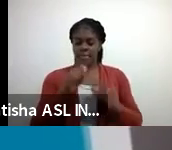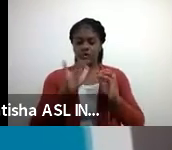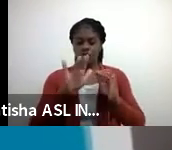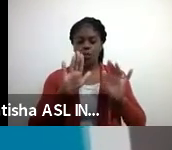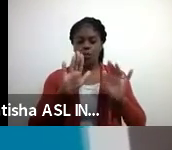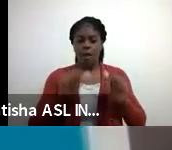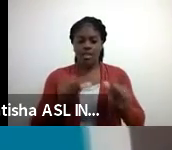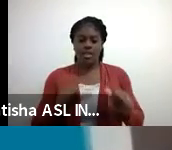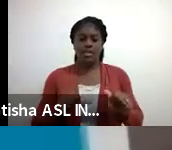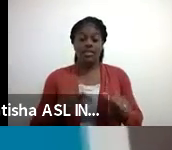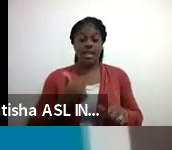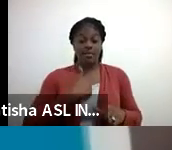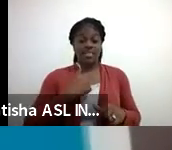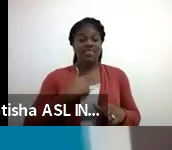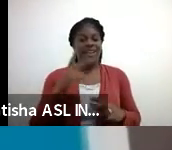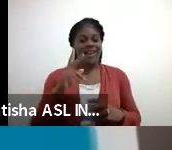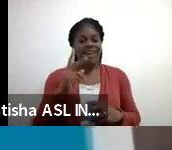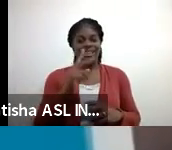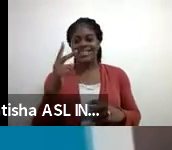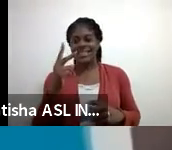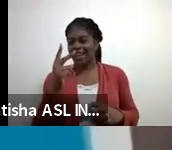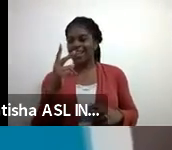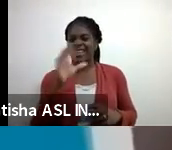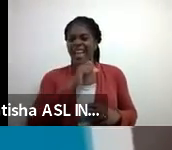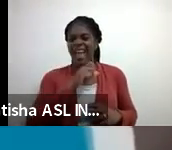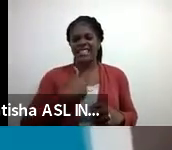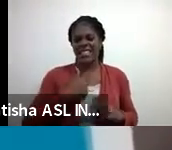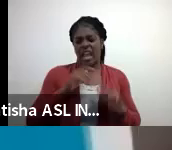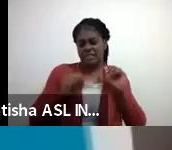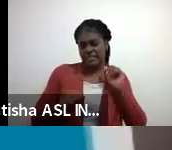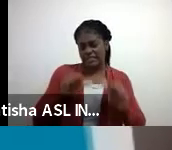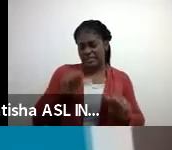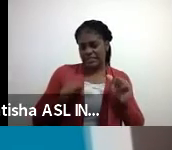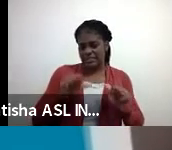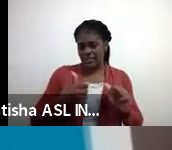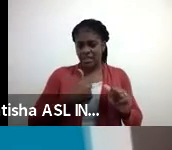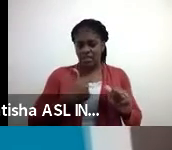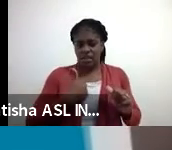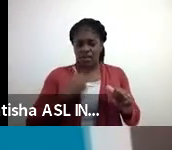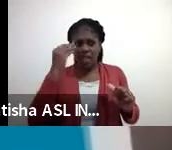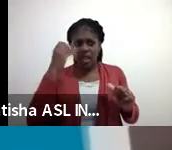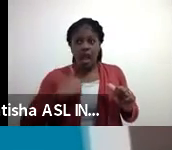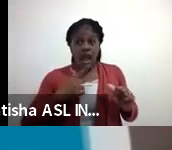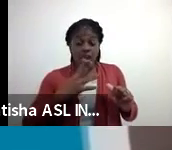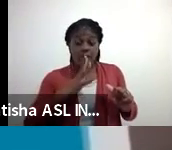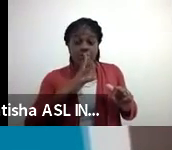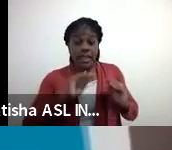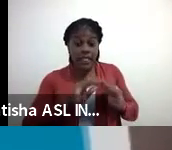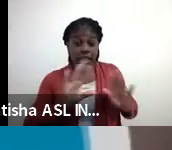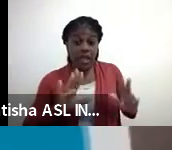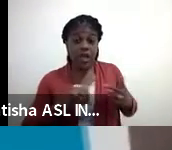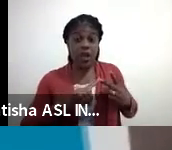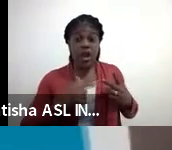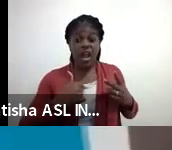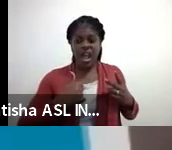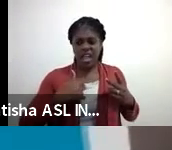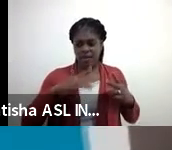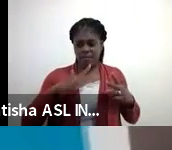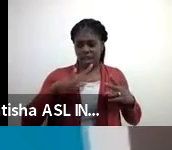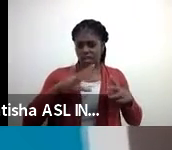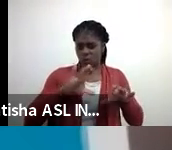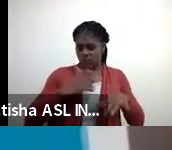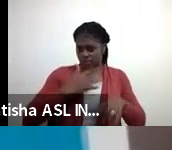too second guess and doubt myself. Am I speaking clearly? Am I doing this correctly?